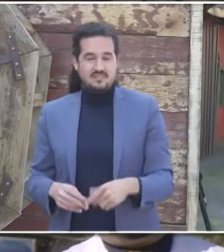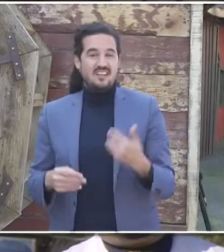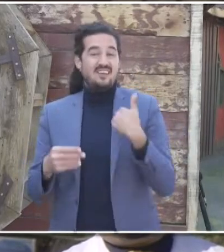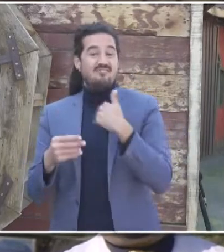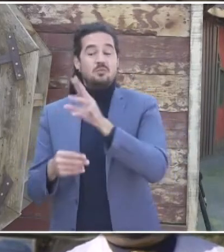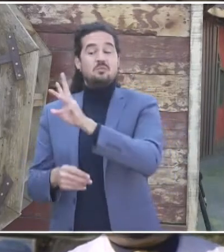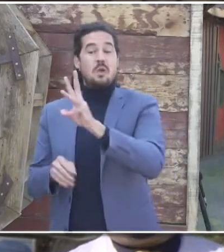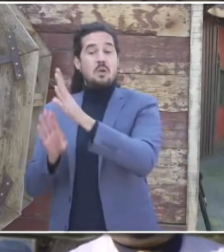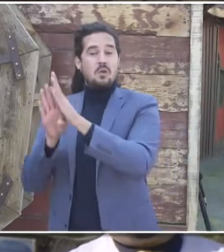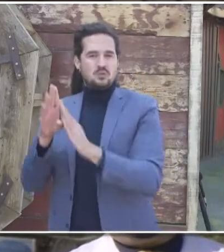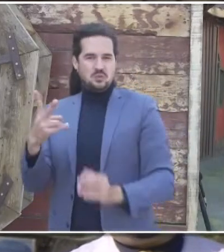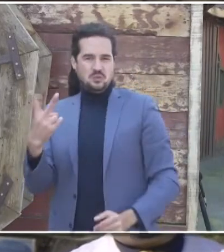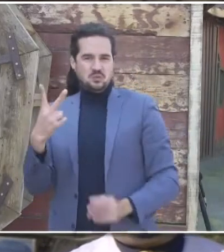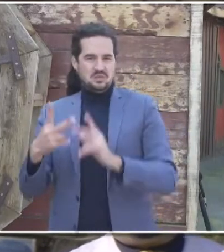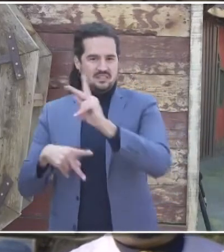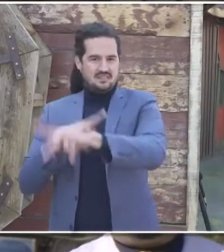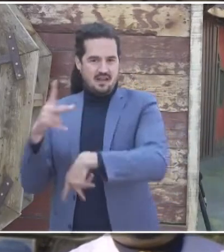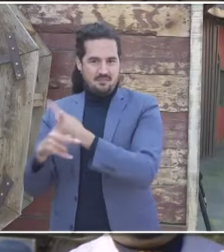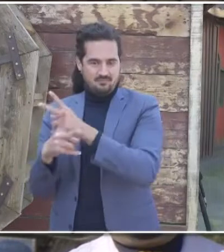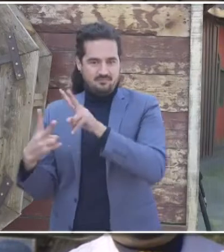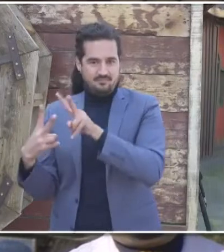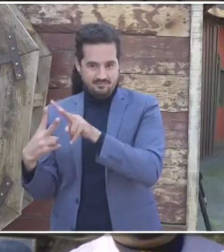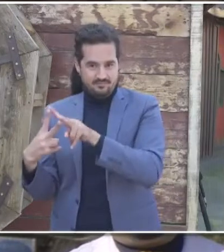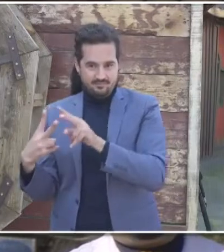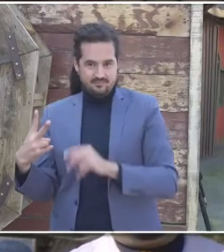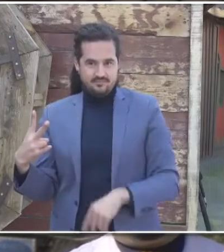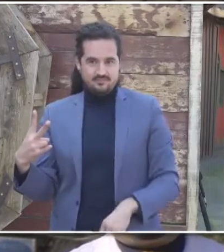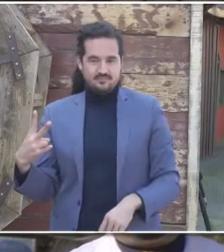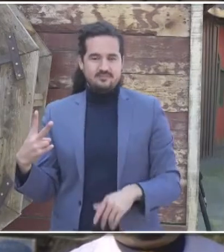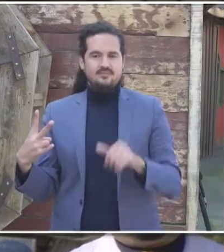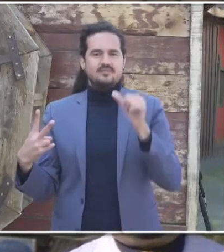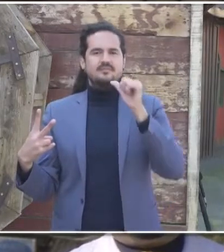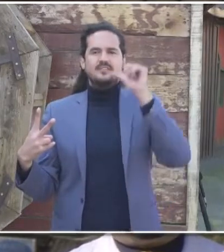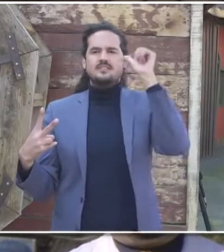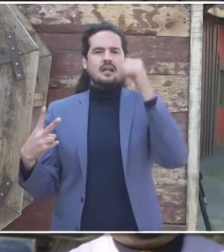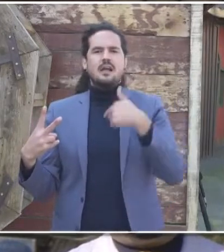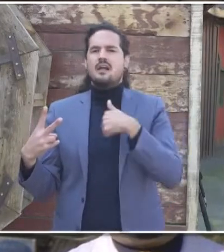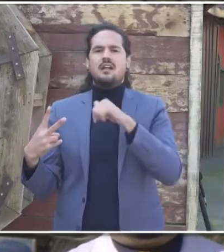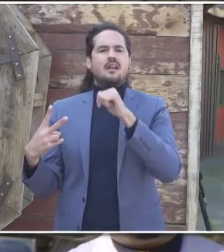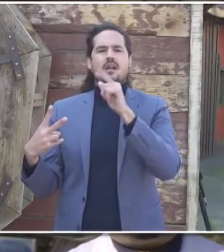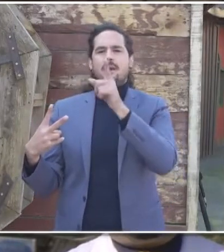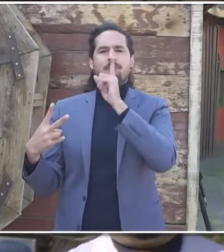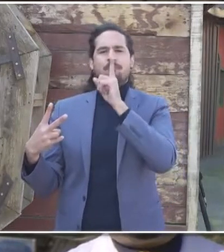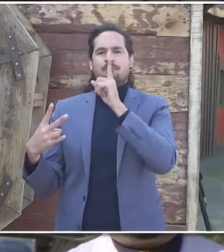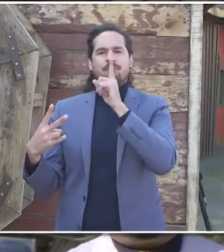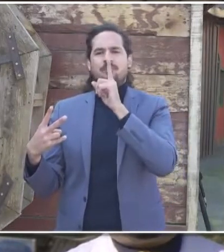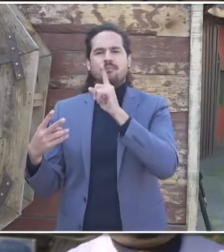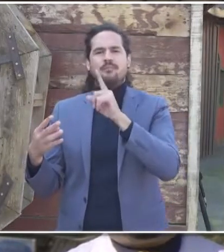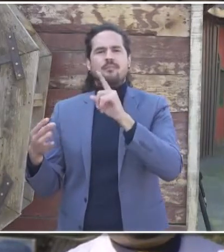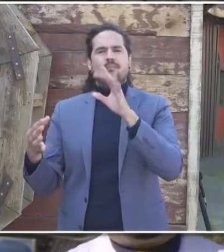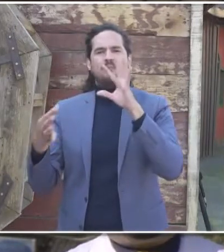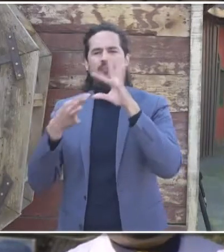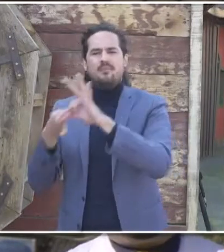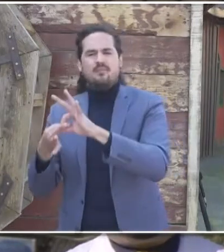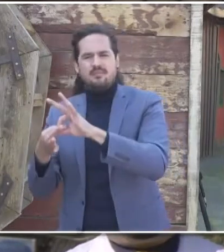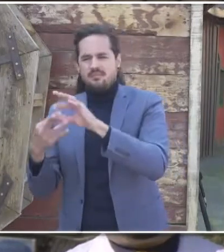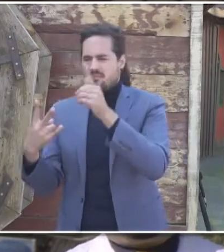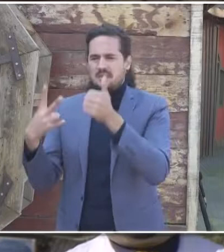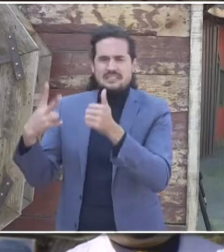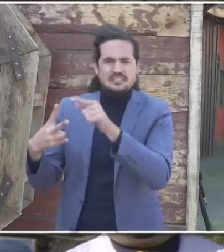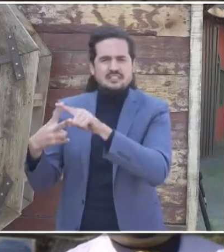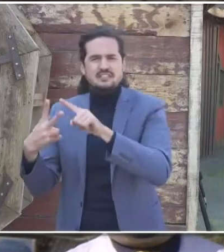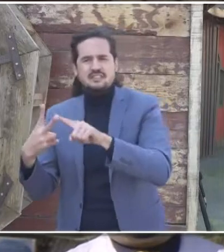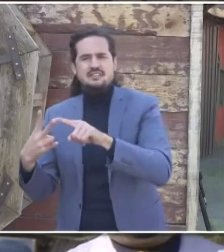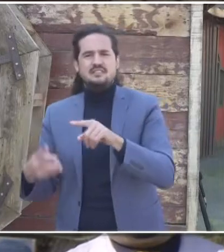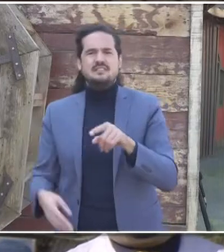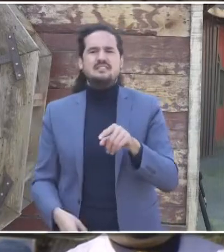said yesterday that we had not identified any Brazilian variants, and that's true. Yesterday, I also said